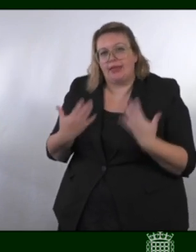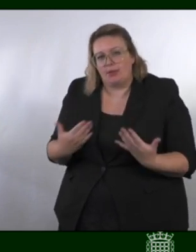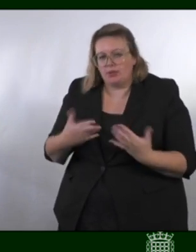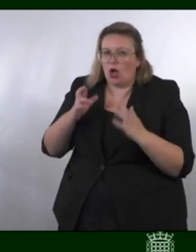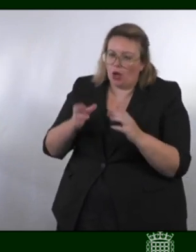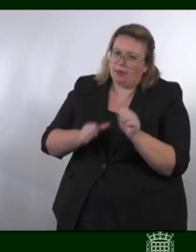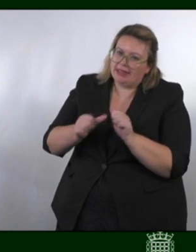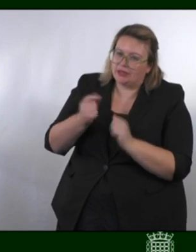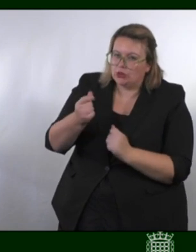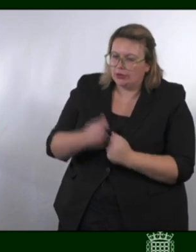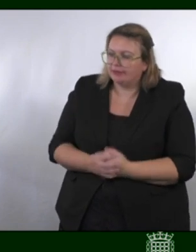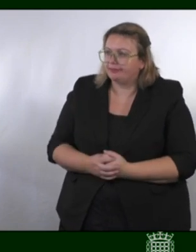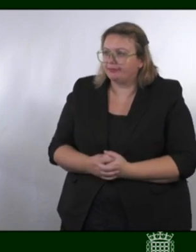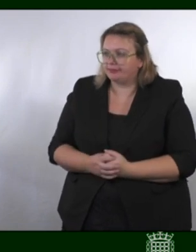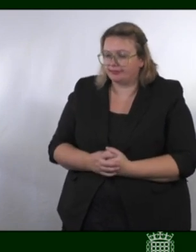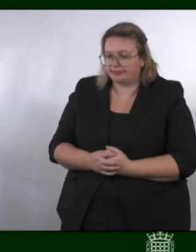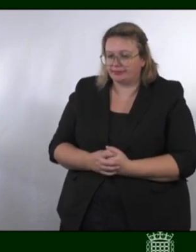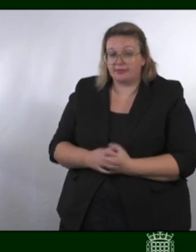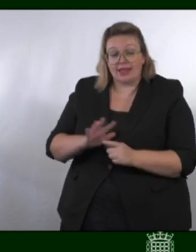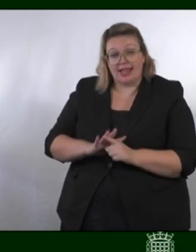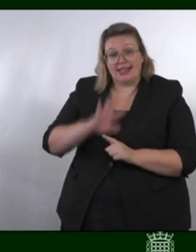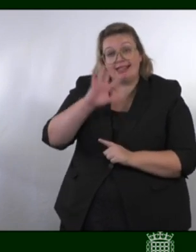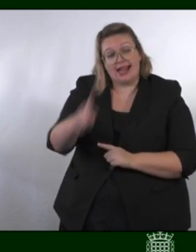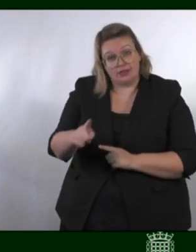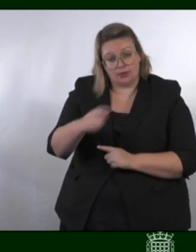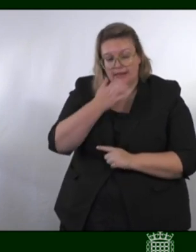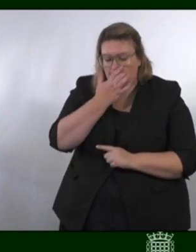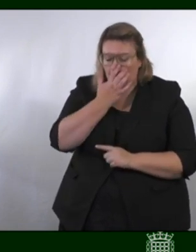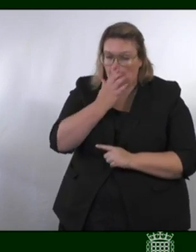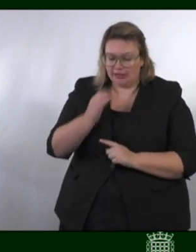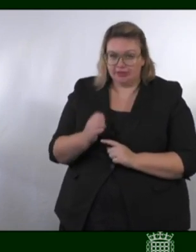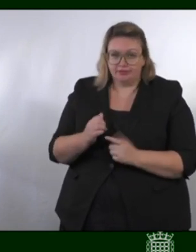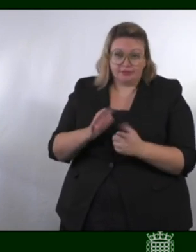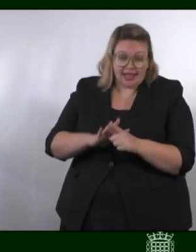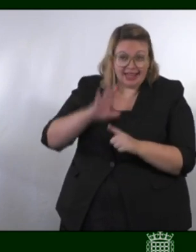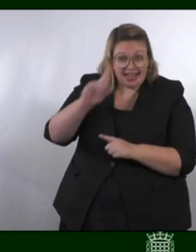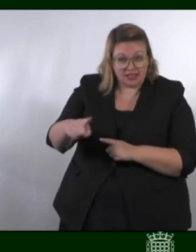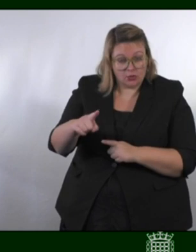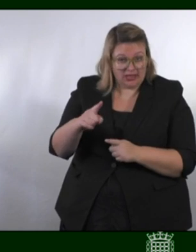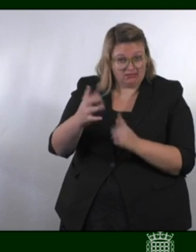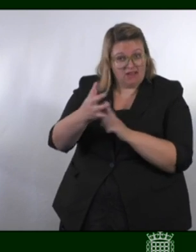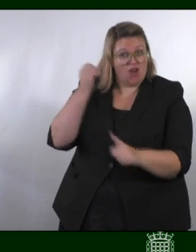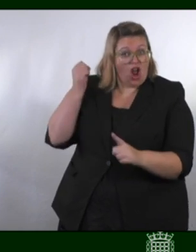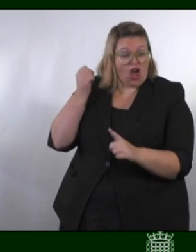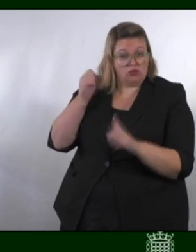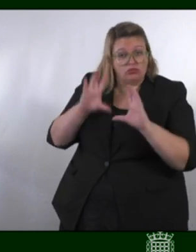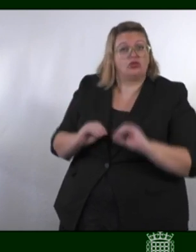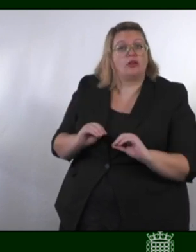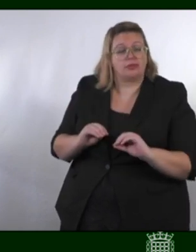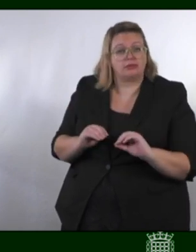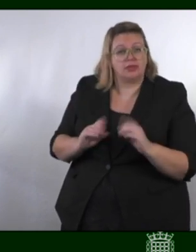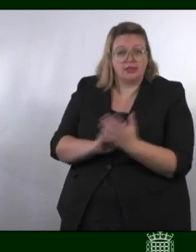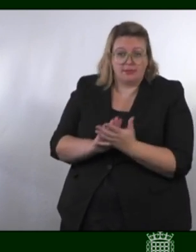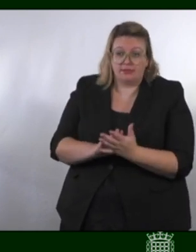just as the pandemic is worsening, the Tory government will scrap the furlough scheme in a move that will cause a wave of mass